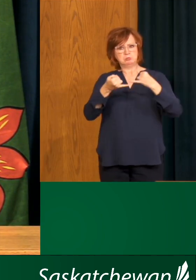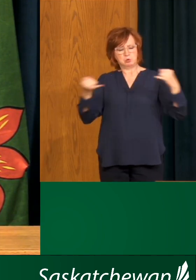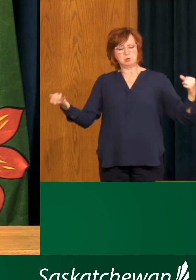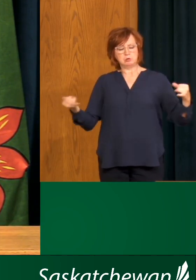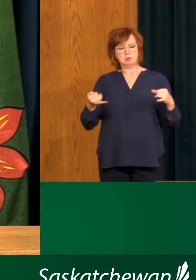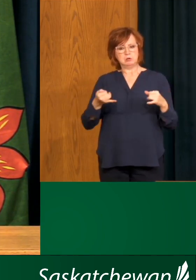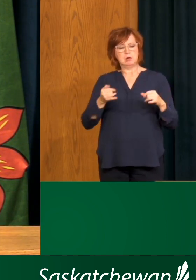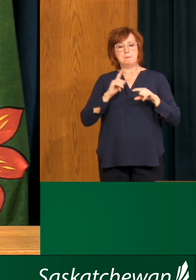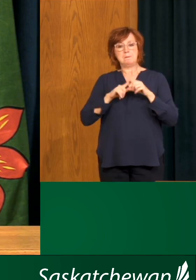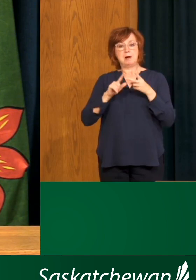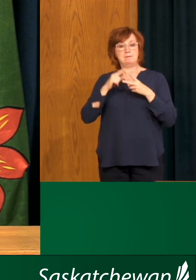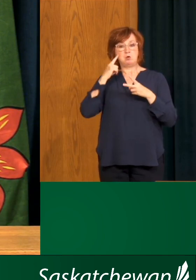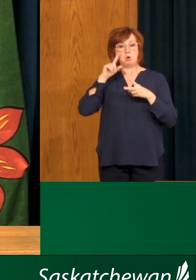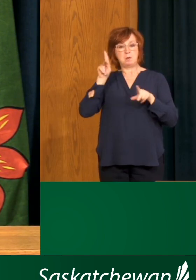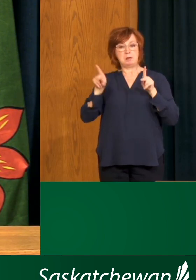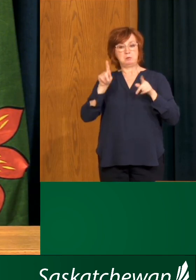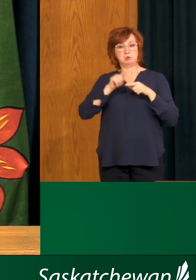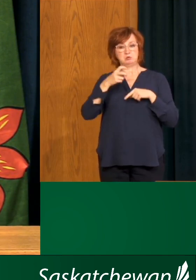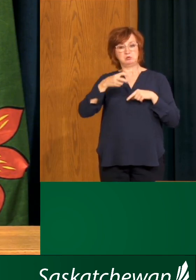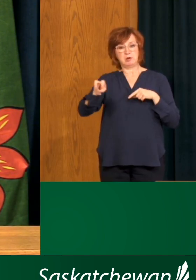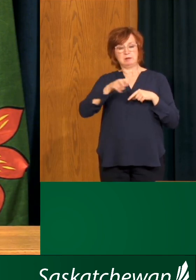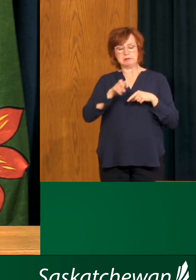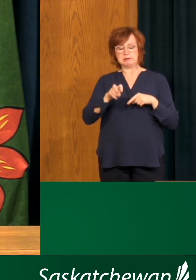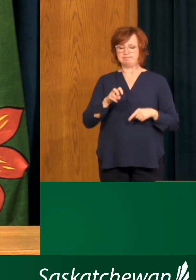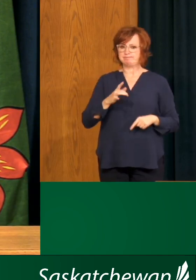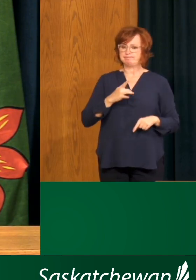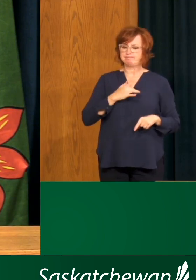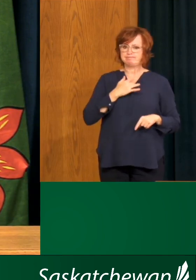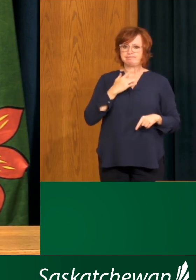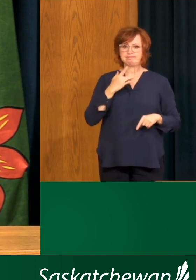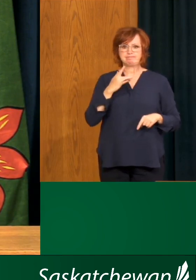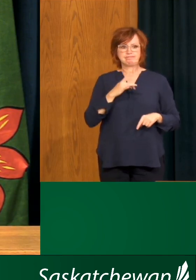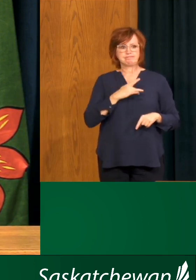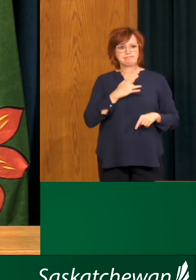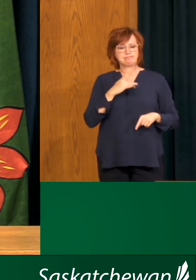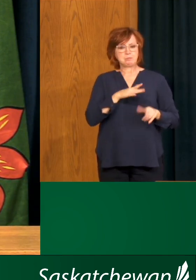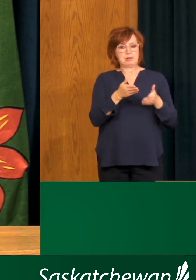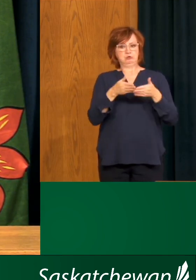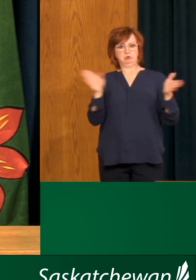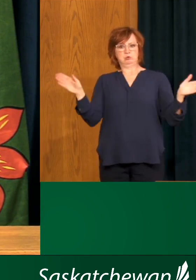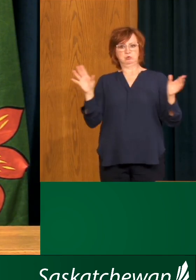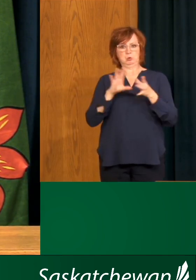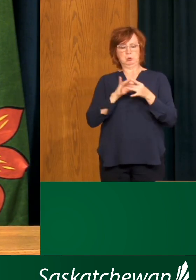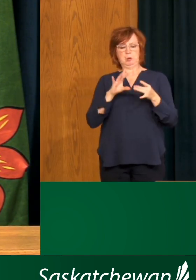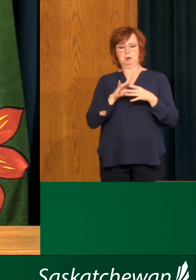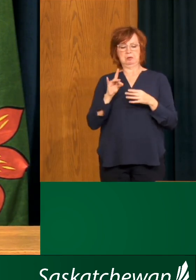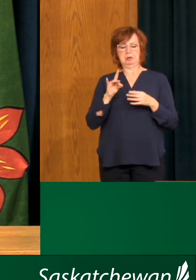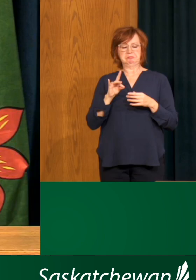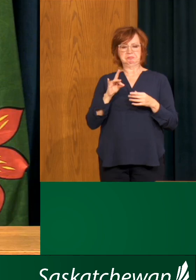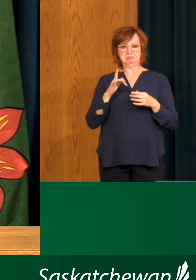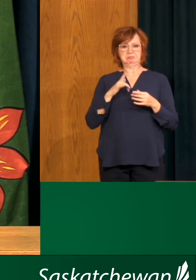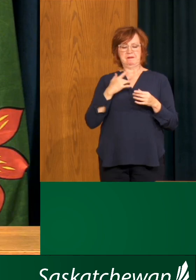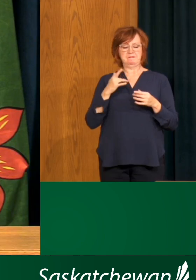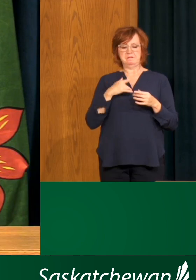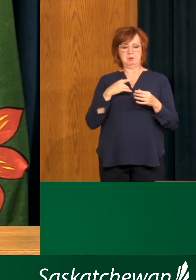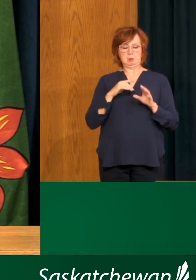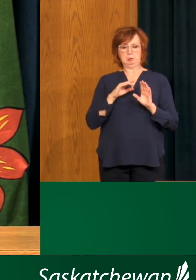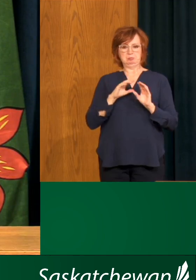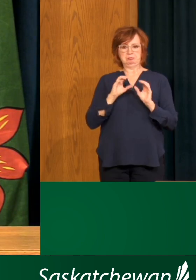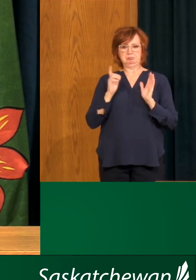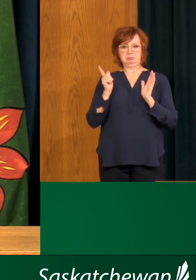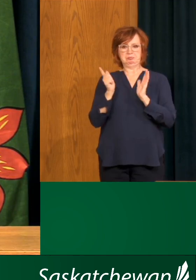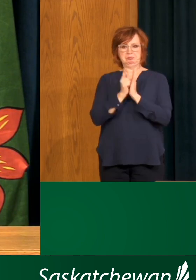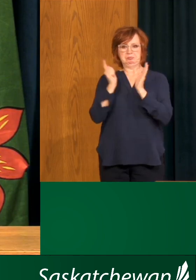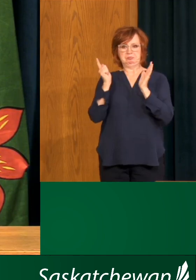of that after our First Minister's call here this afternoon. So I think there's still likely some time before we open